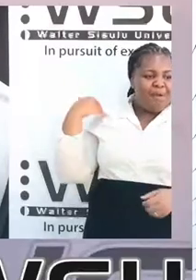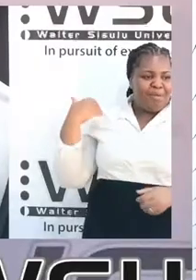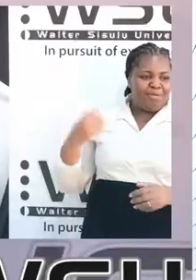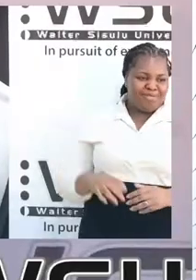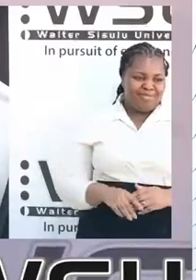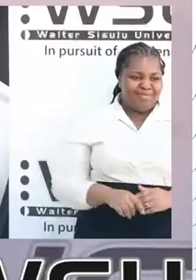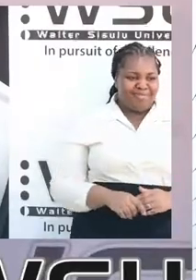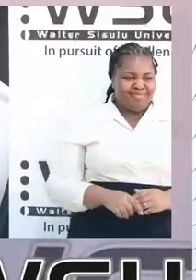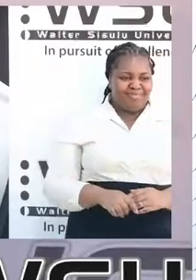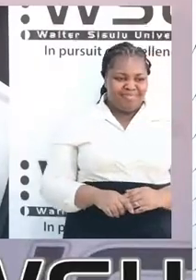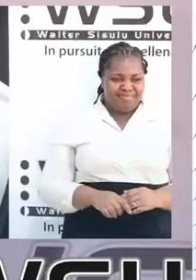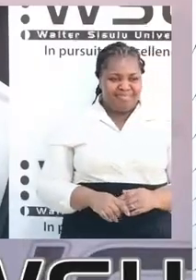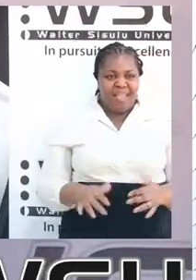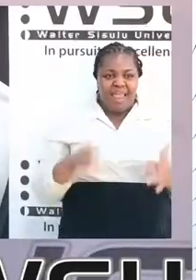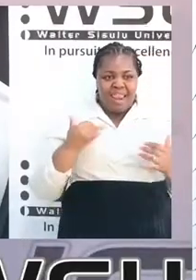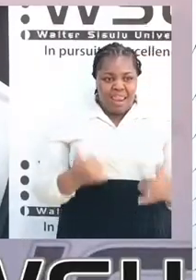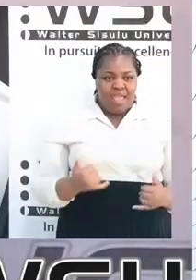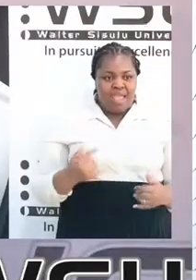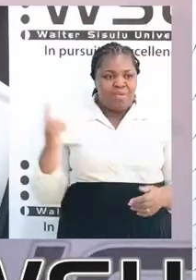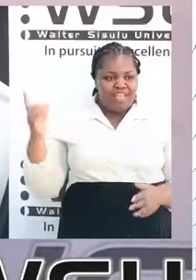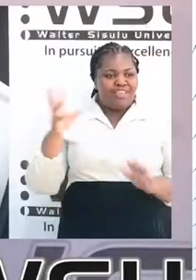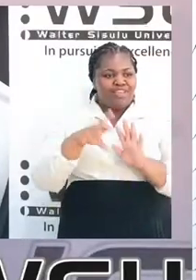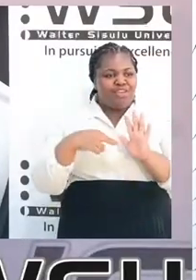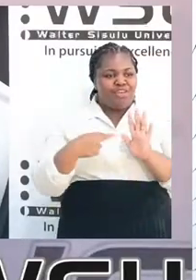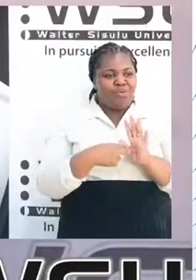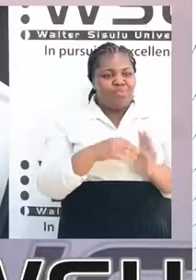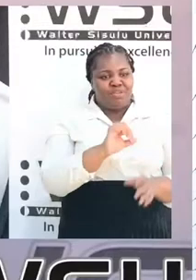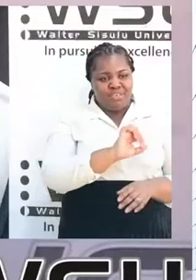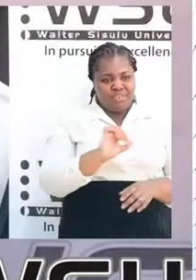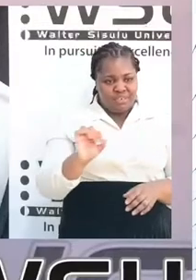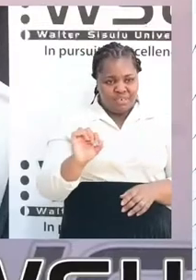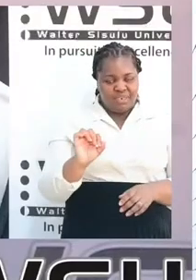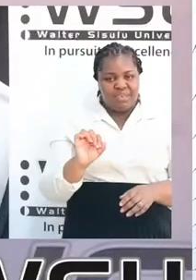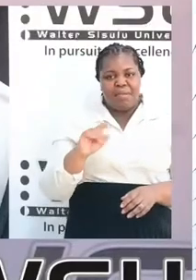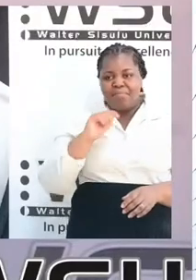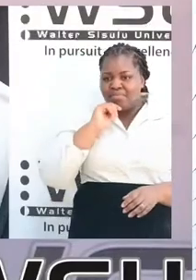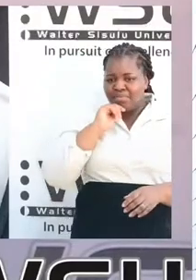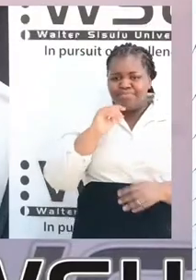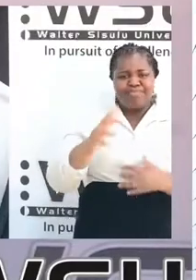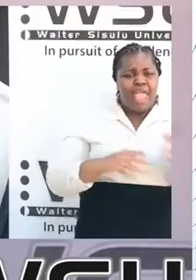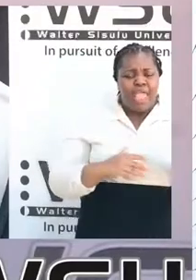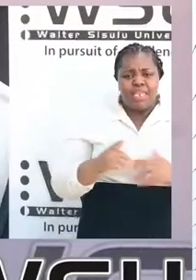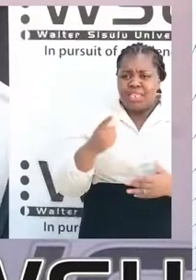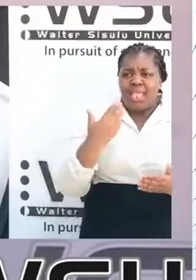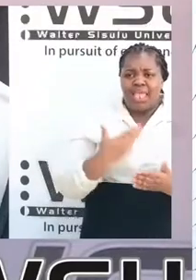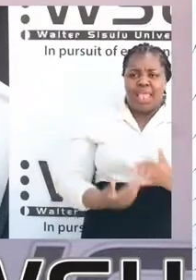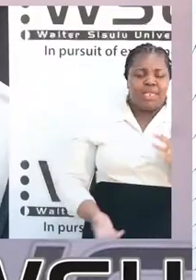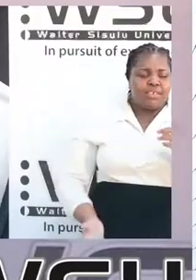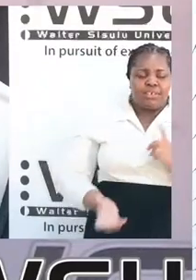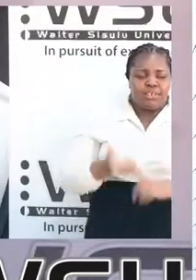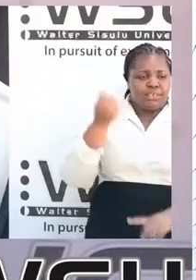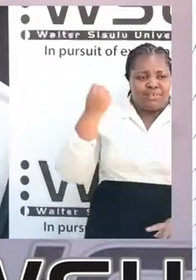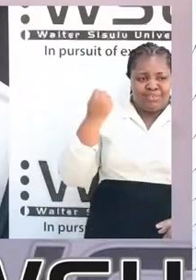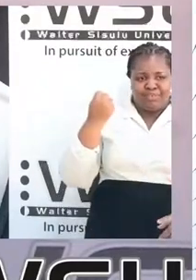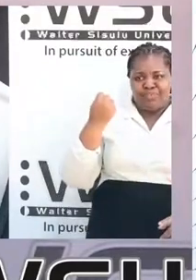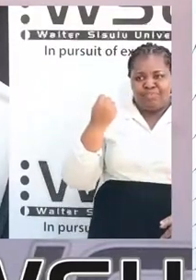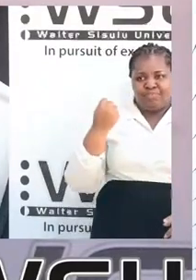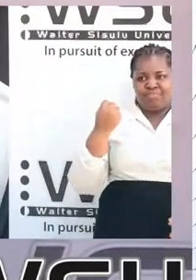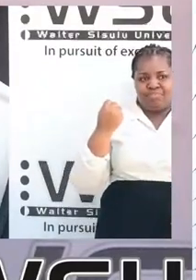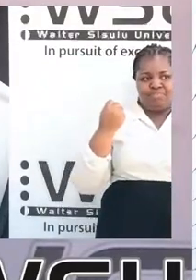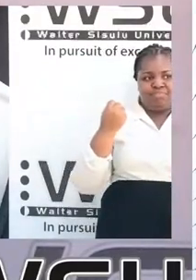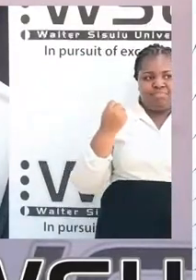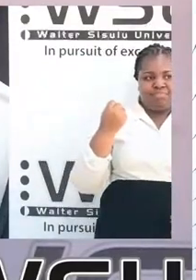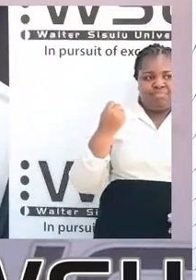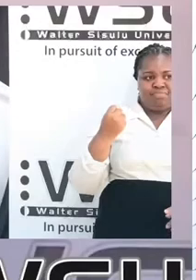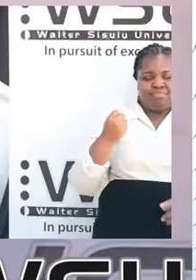that? Right now, she's your role model, that against all odds, you can beat them and go up to